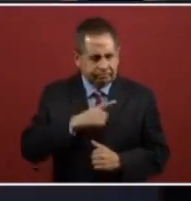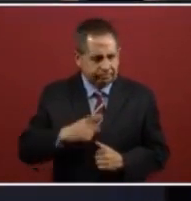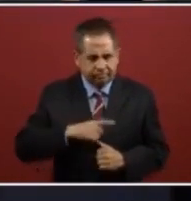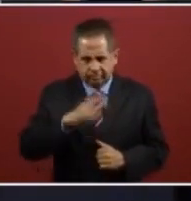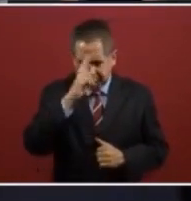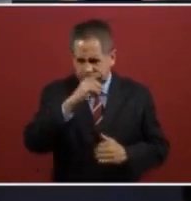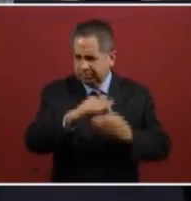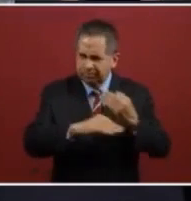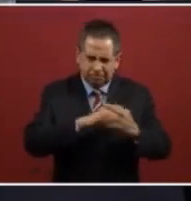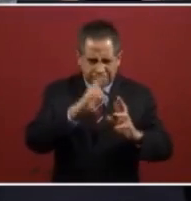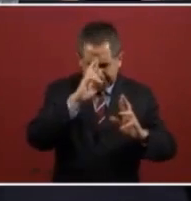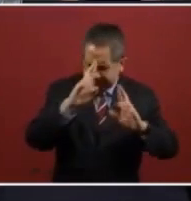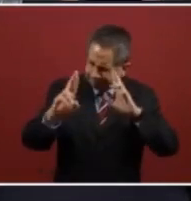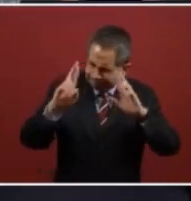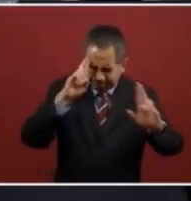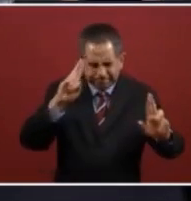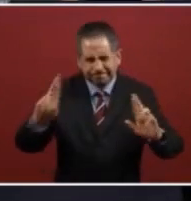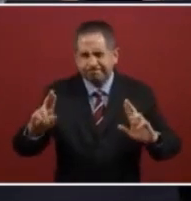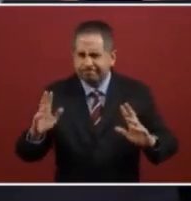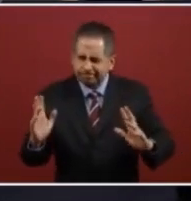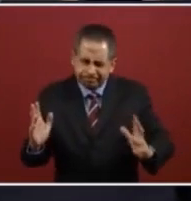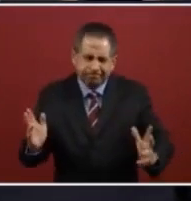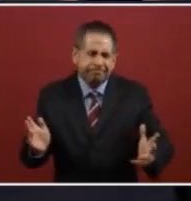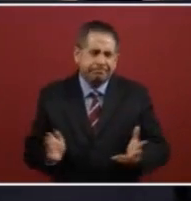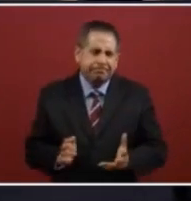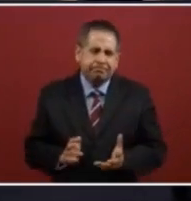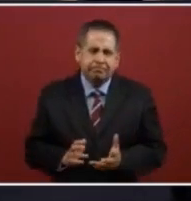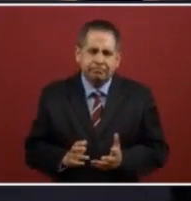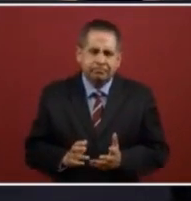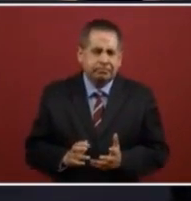respetarnos todos. But we need to respect each other, all of us.